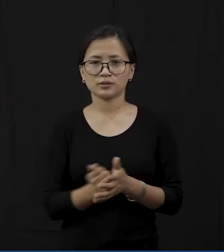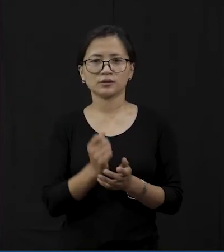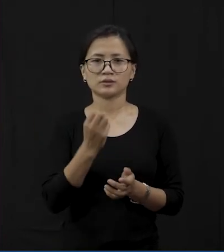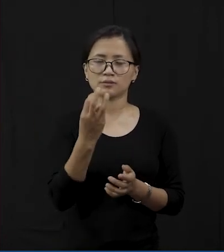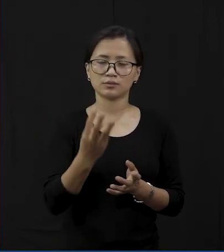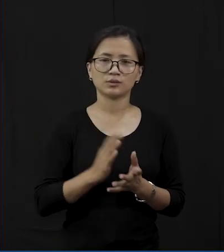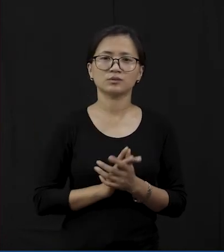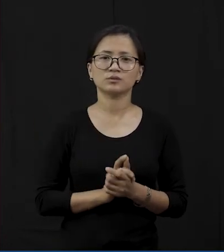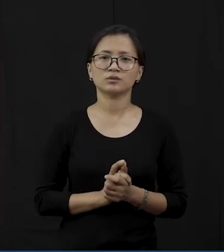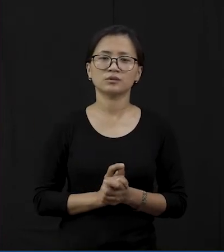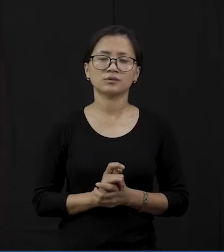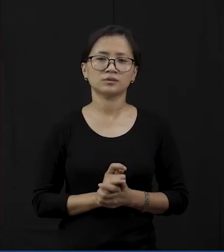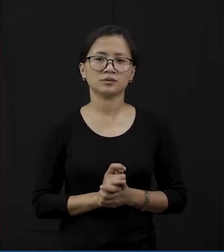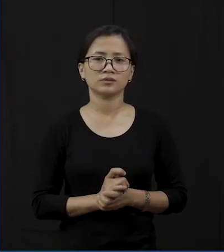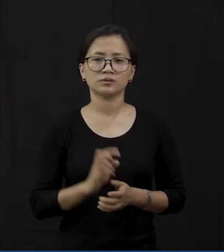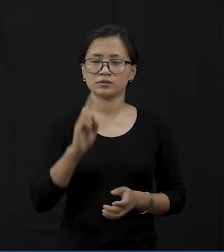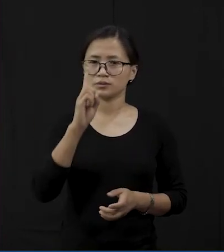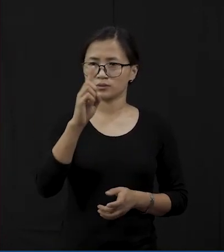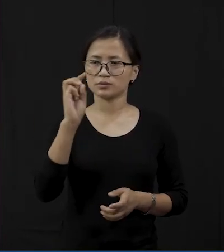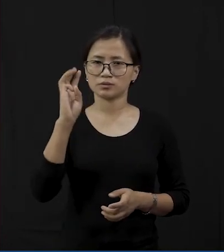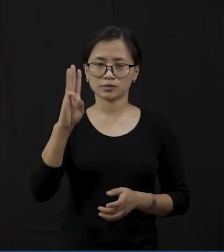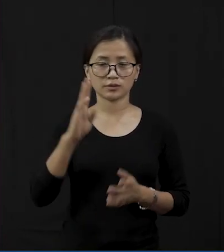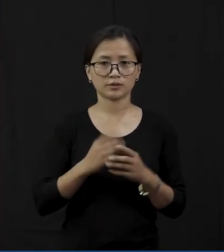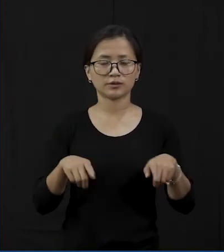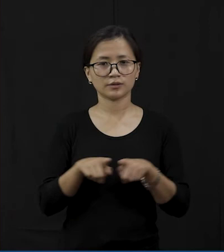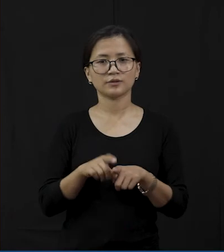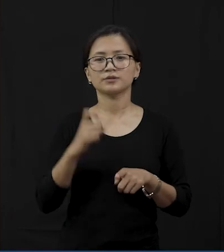number. Here I took 13 and 7.